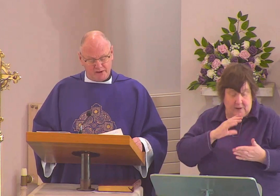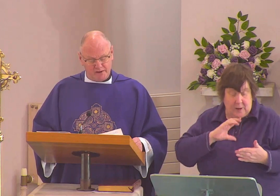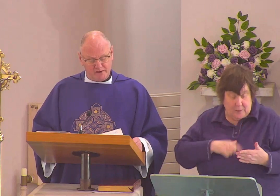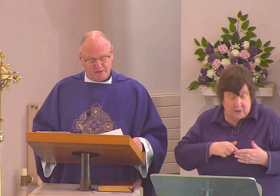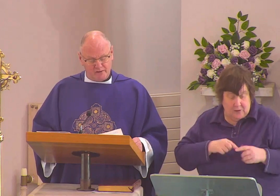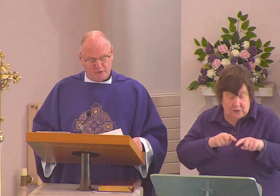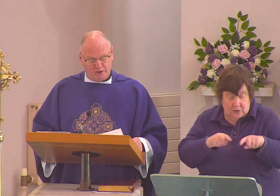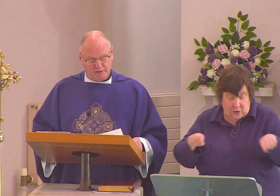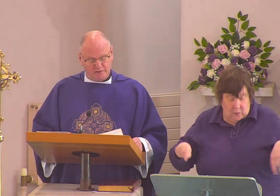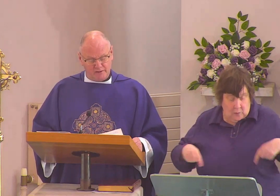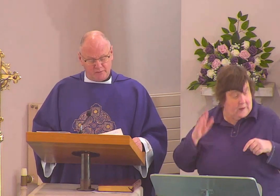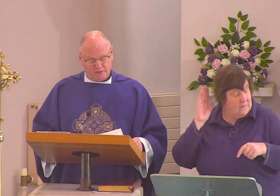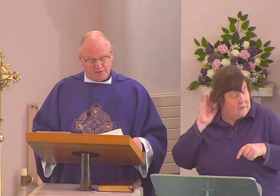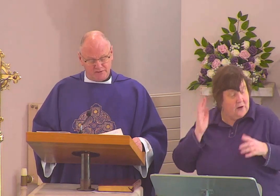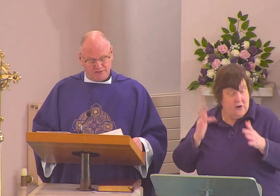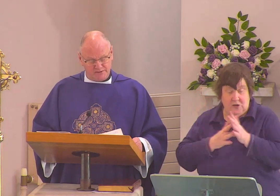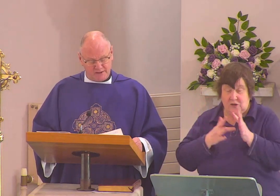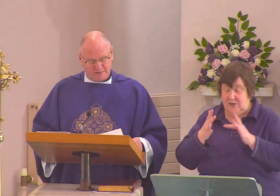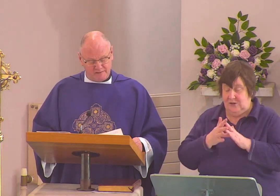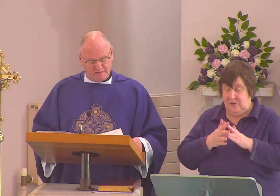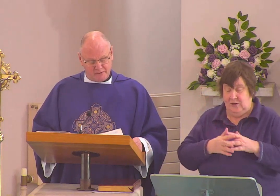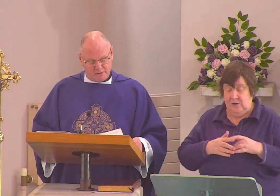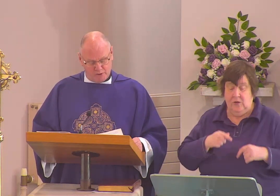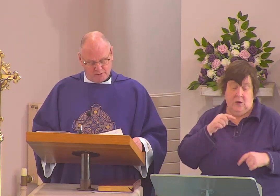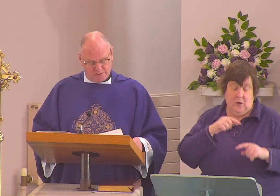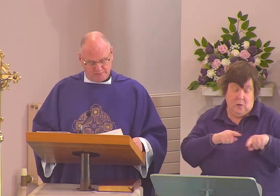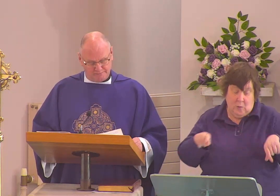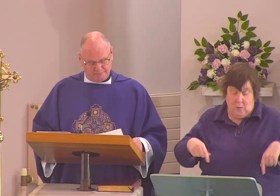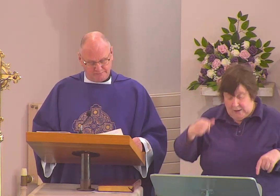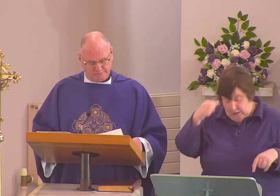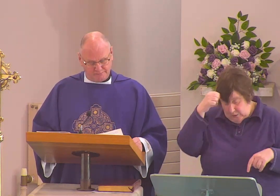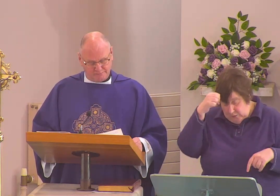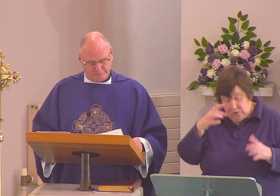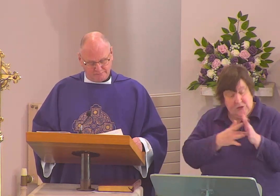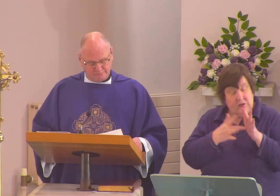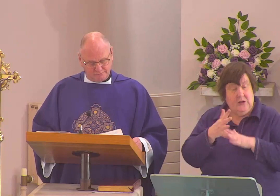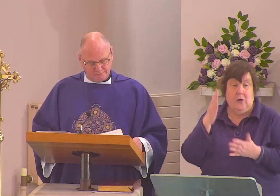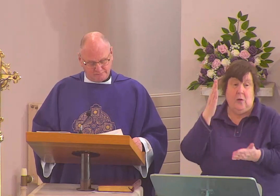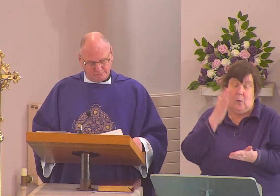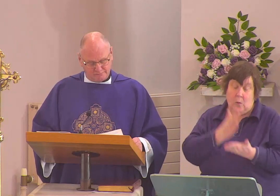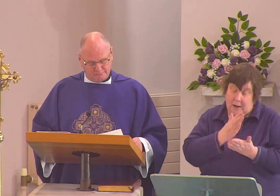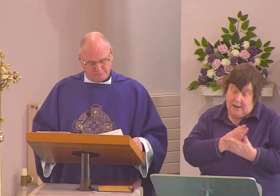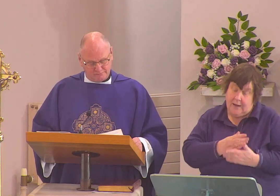really the one that was to save the world."